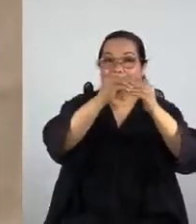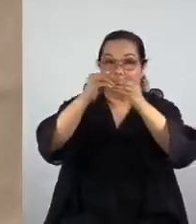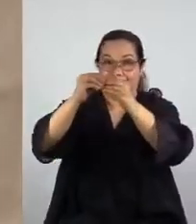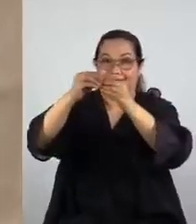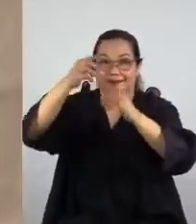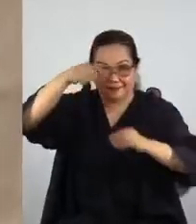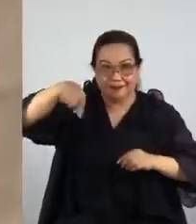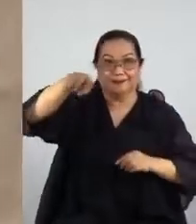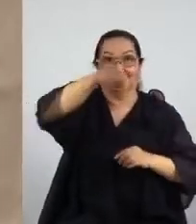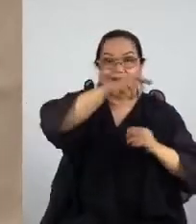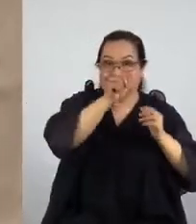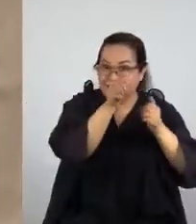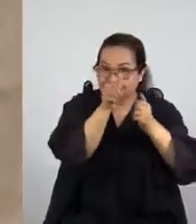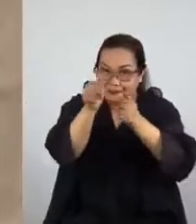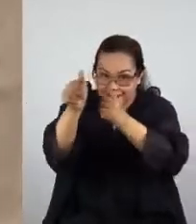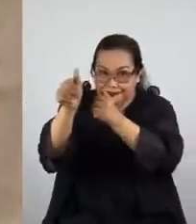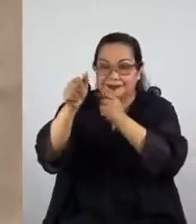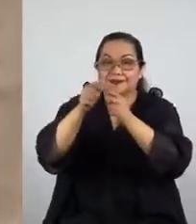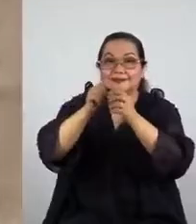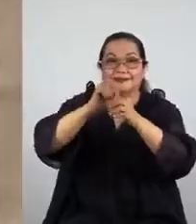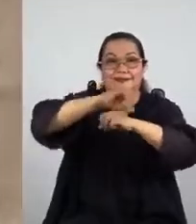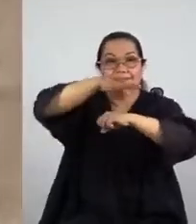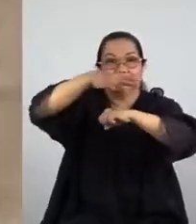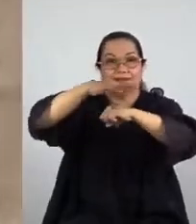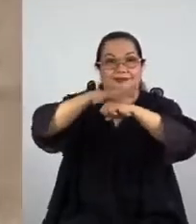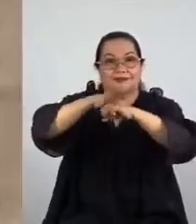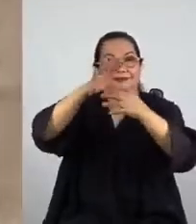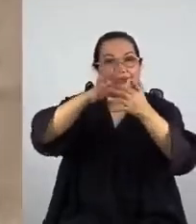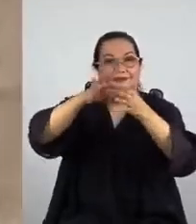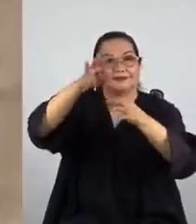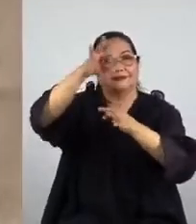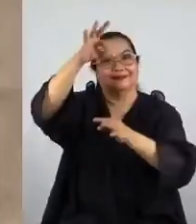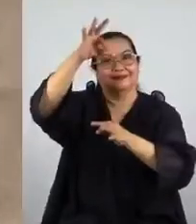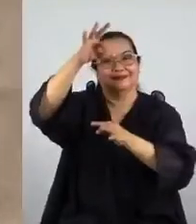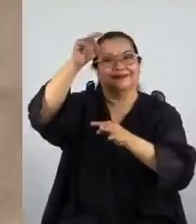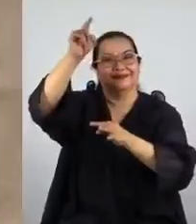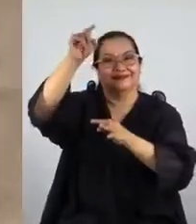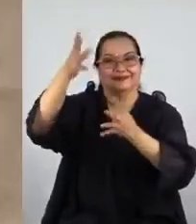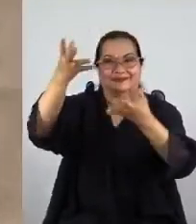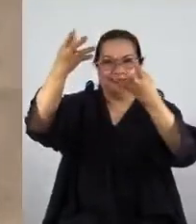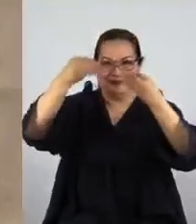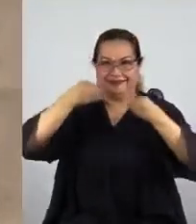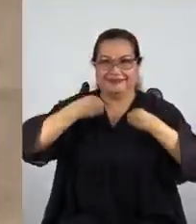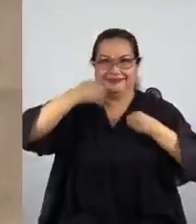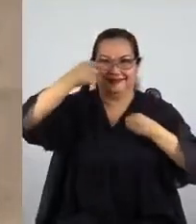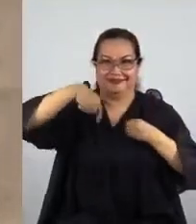us, and empowered by the Spirit, He gives us.